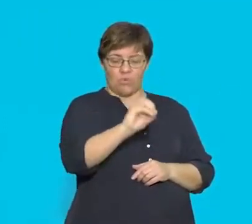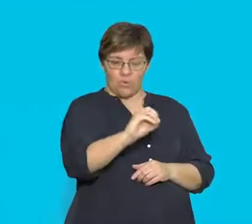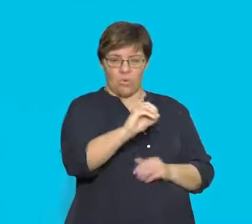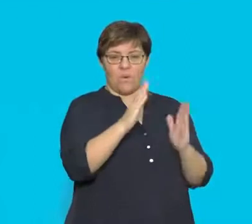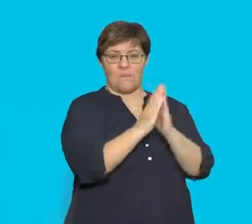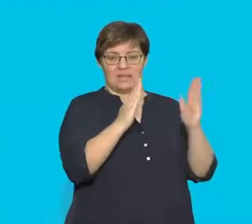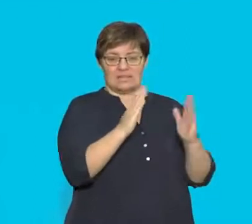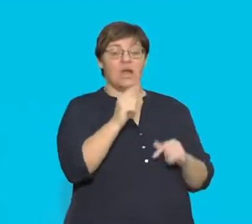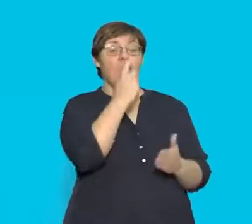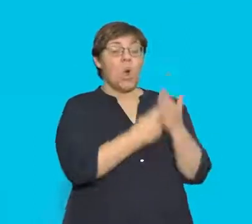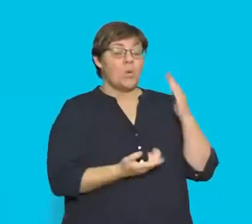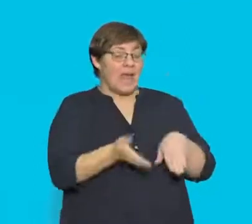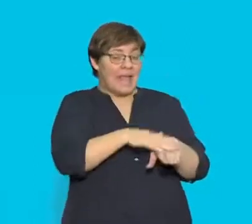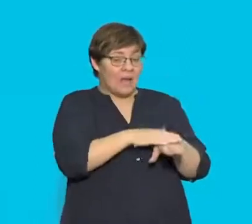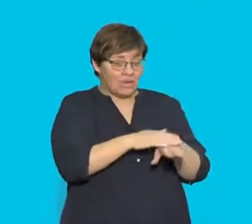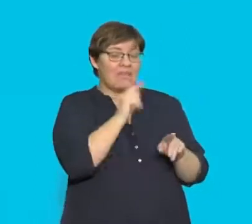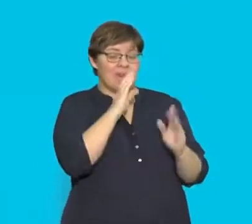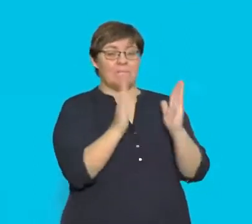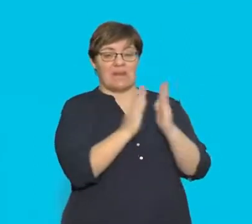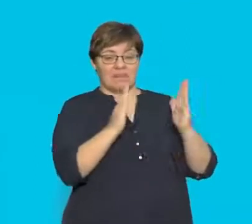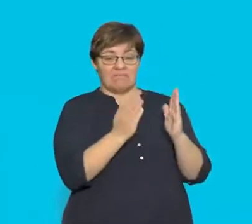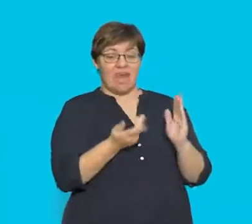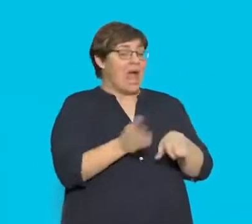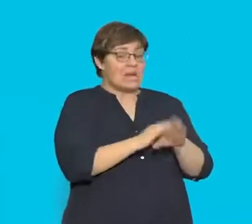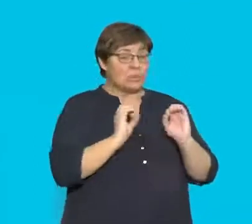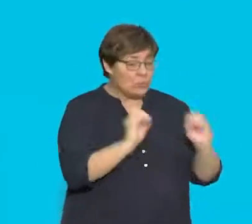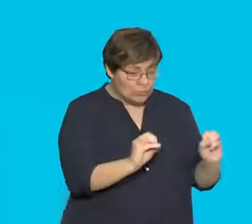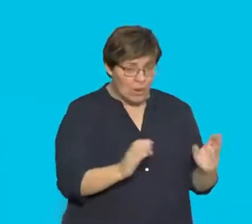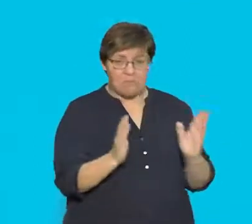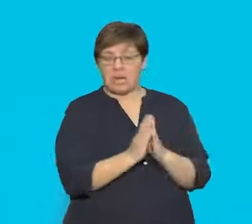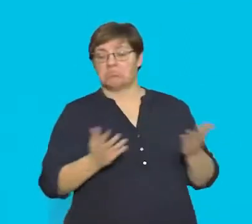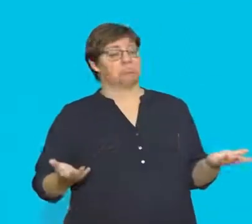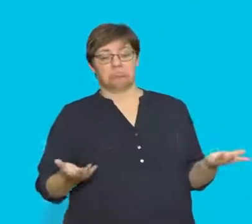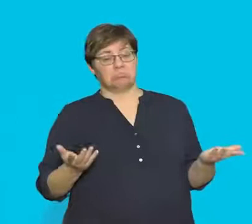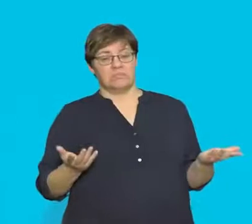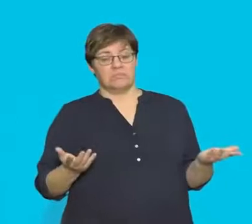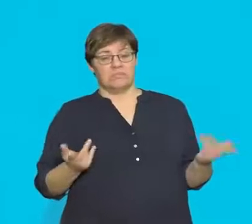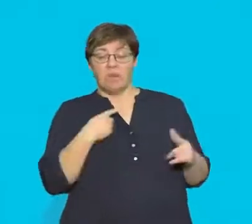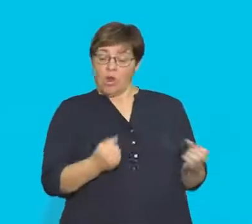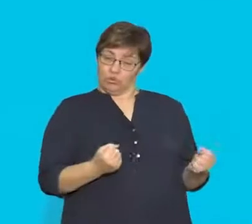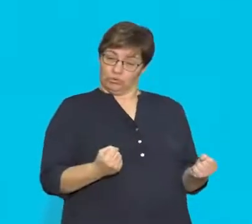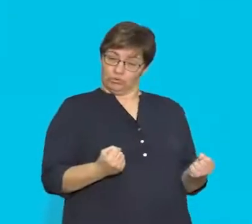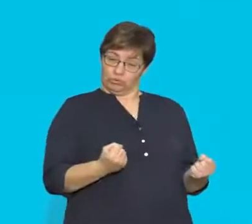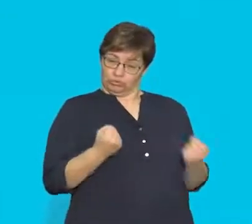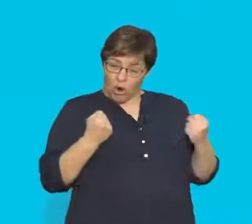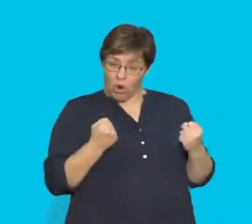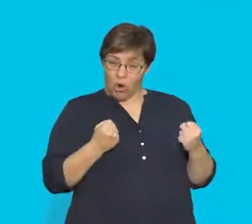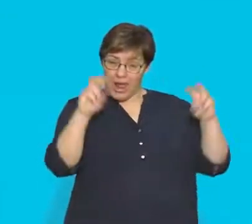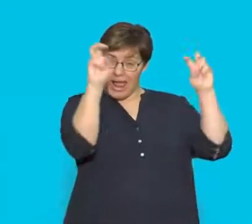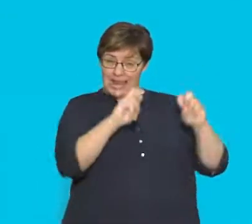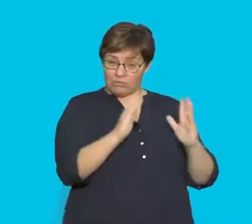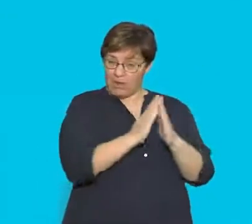only magnetic while the current is passing through the wire. Now, obviously, it's not a very